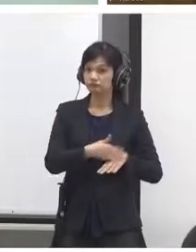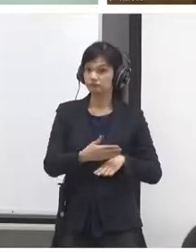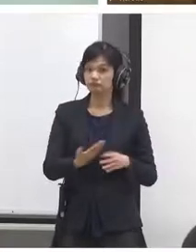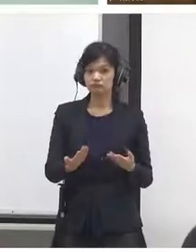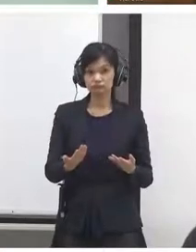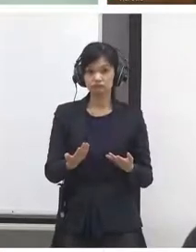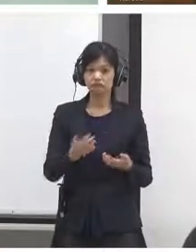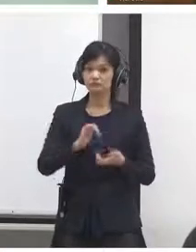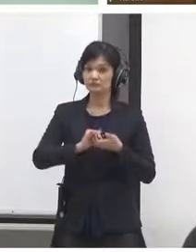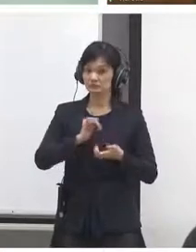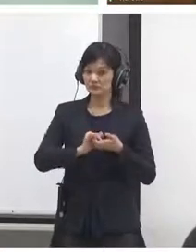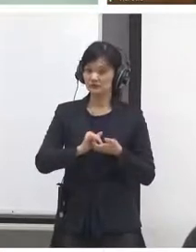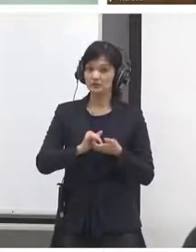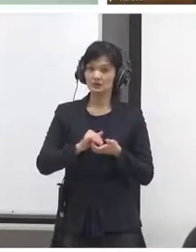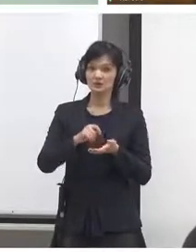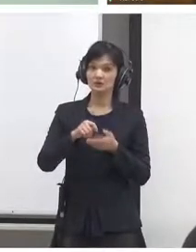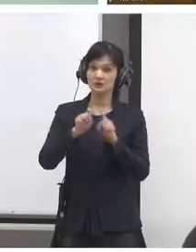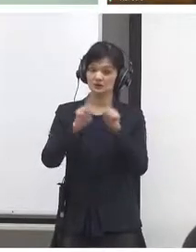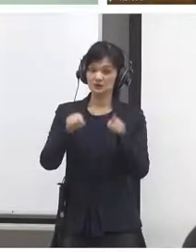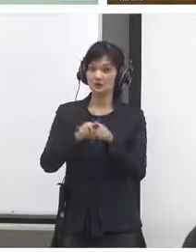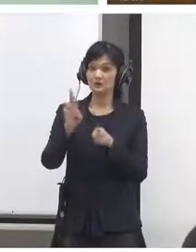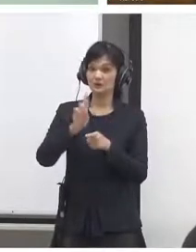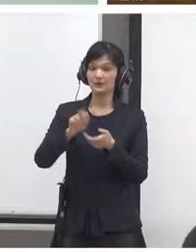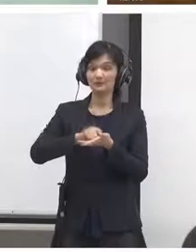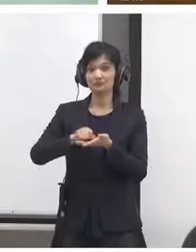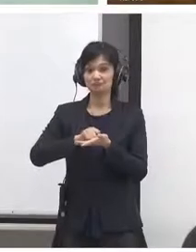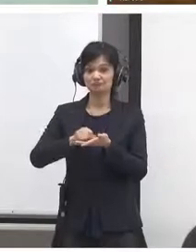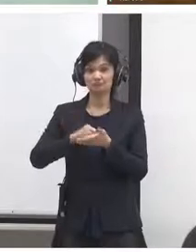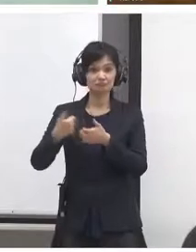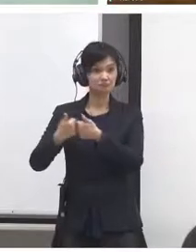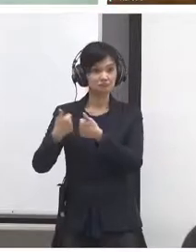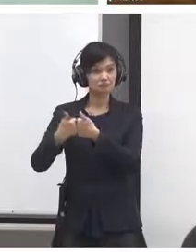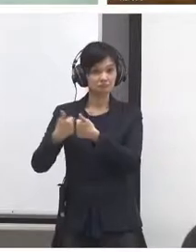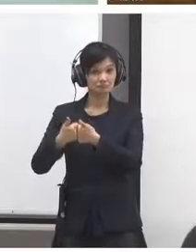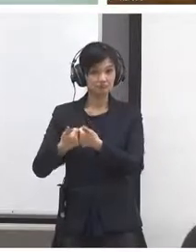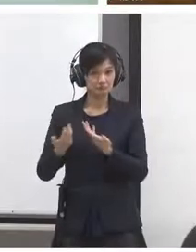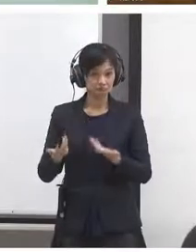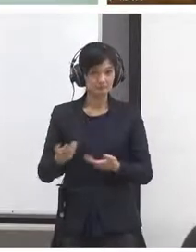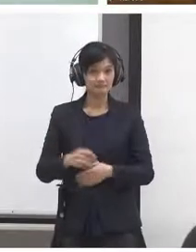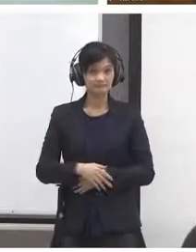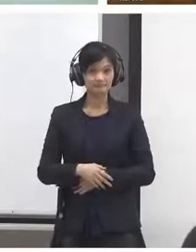citizen ideas. Recently, we started